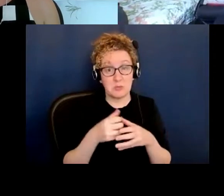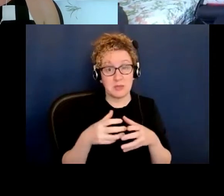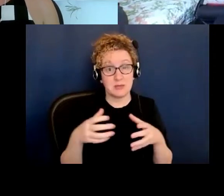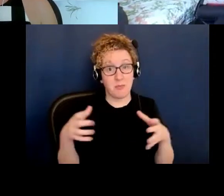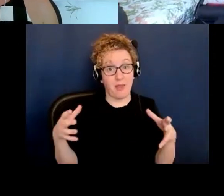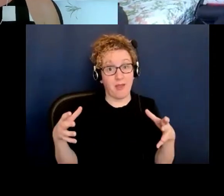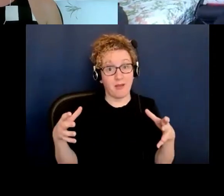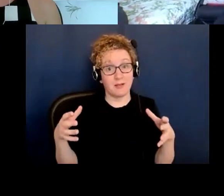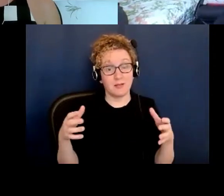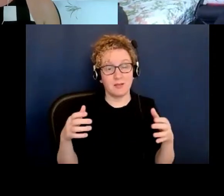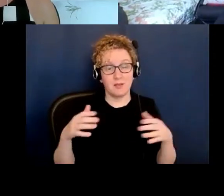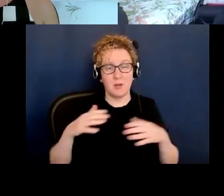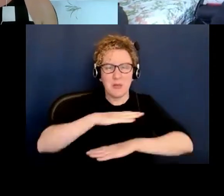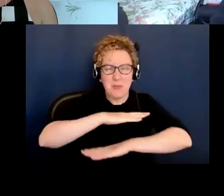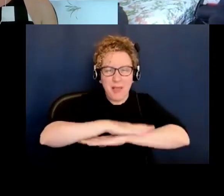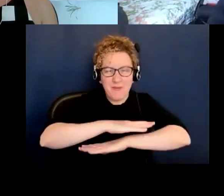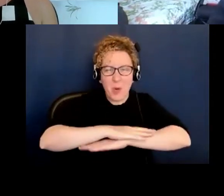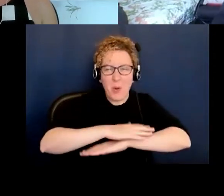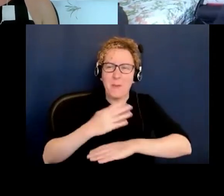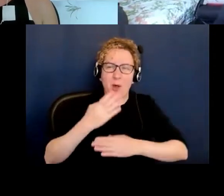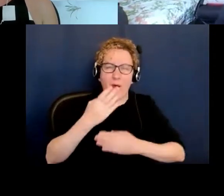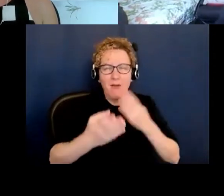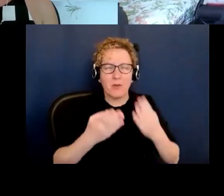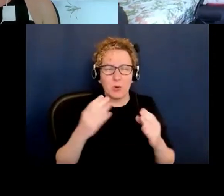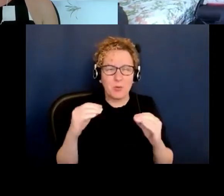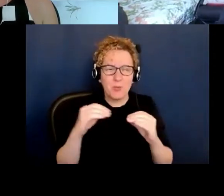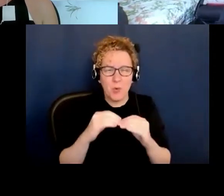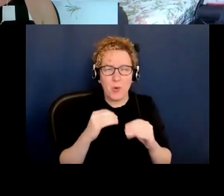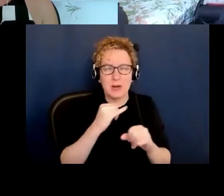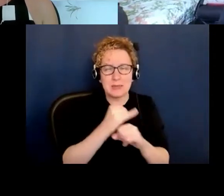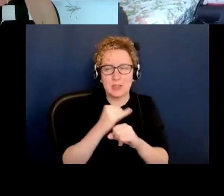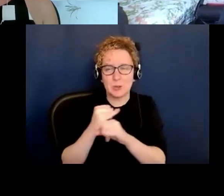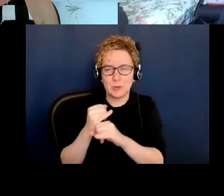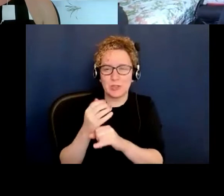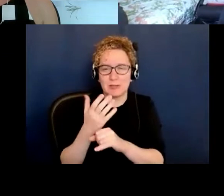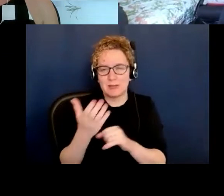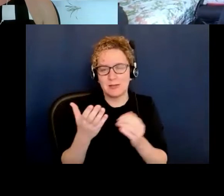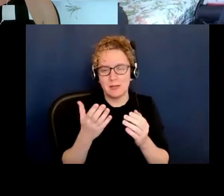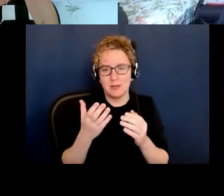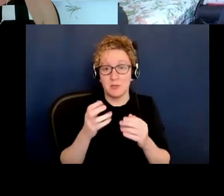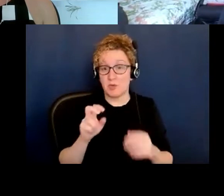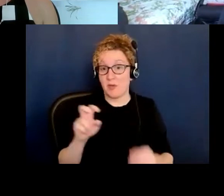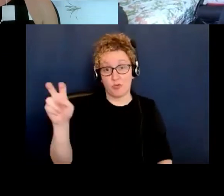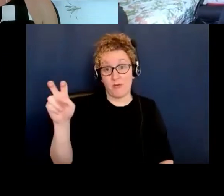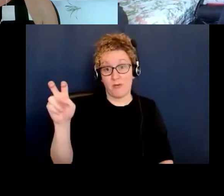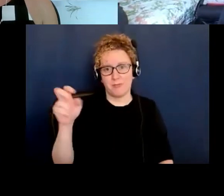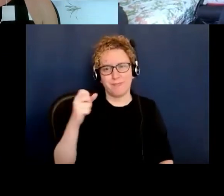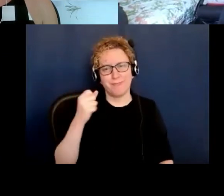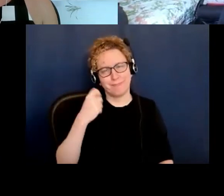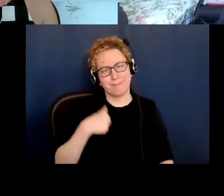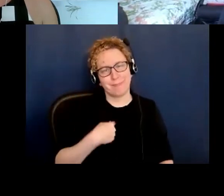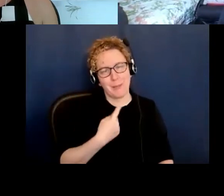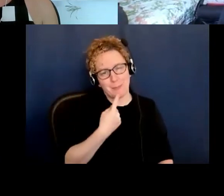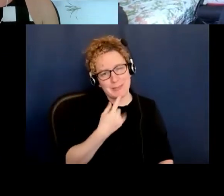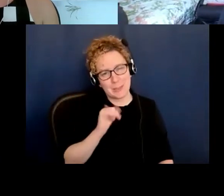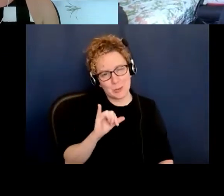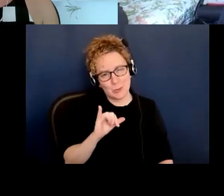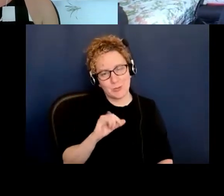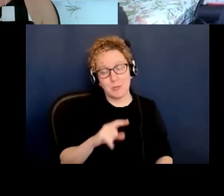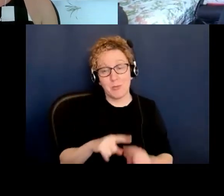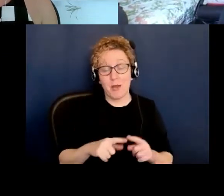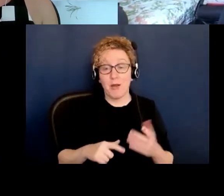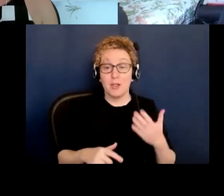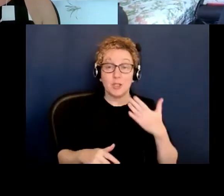through these platforms to offer it to a lot more institutions without having to travel, even though I miss that as well. But it is good